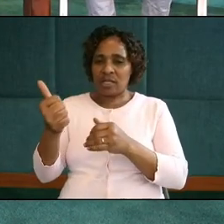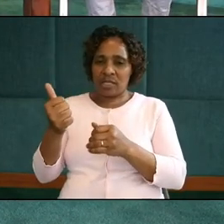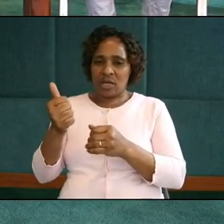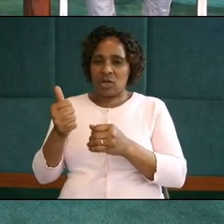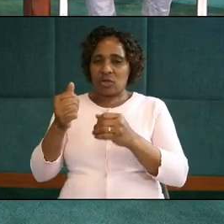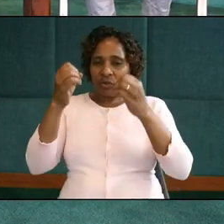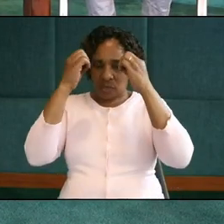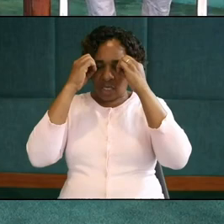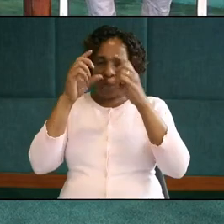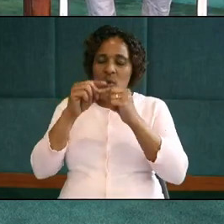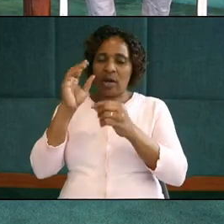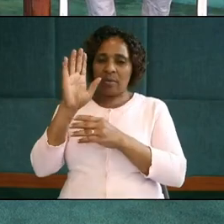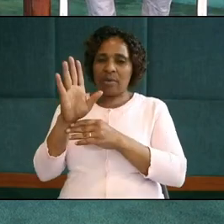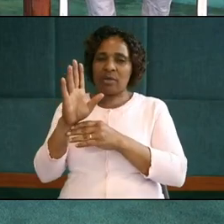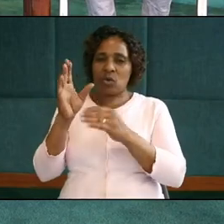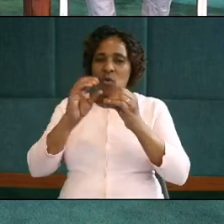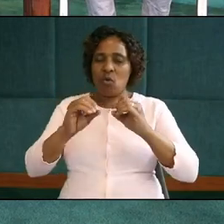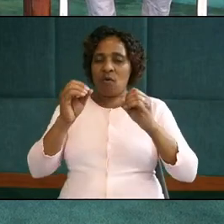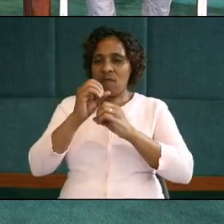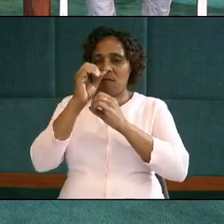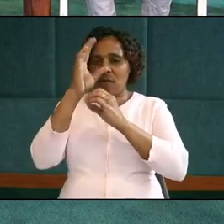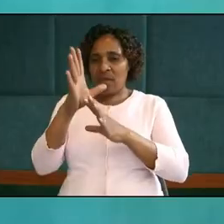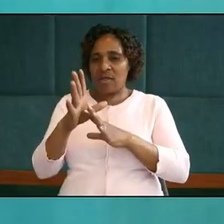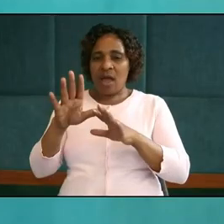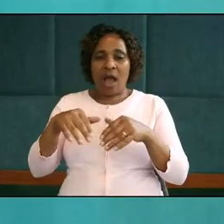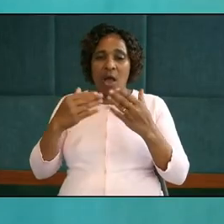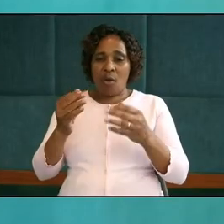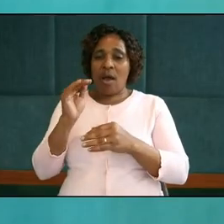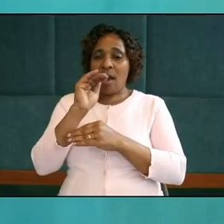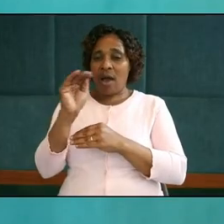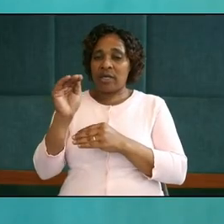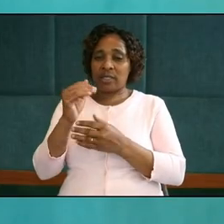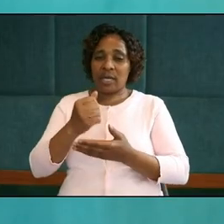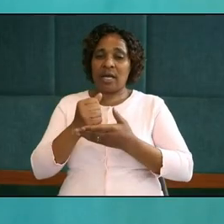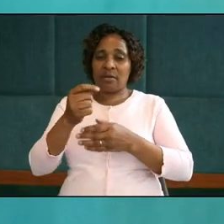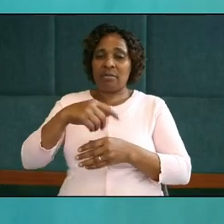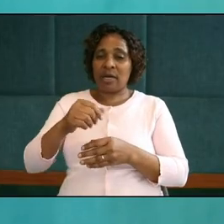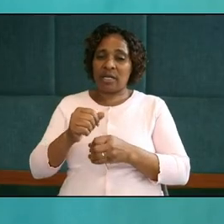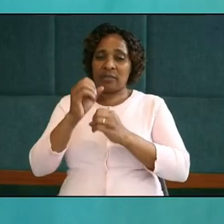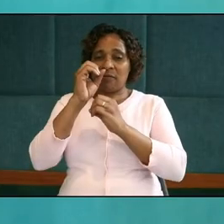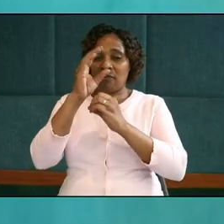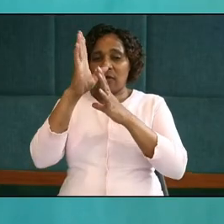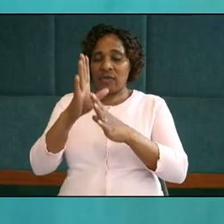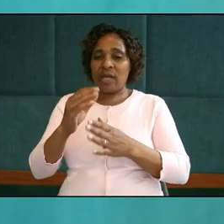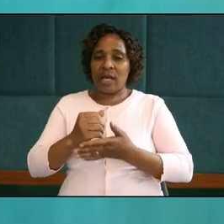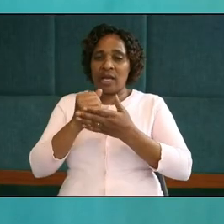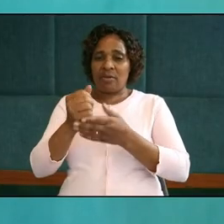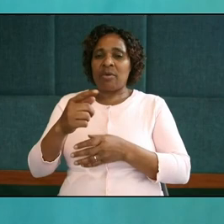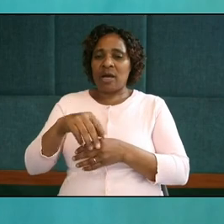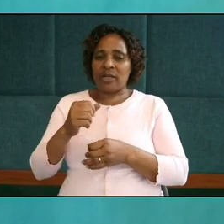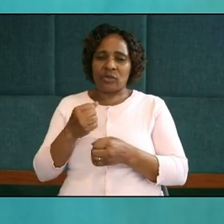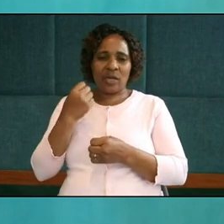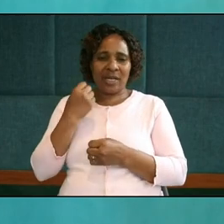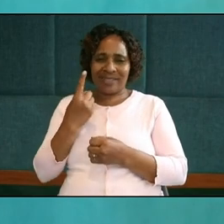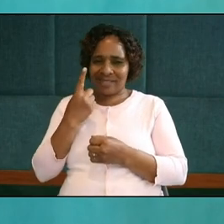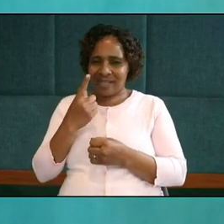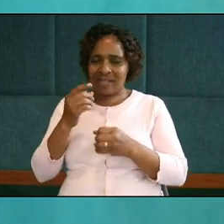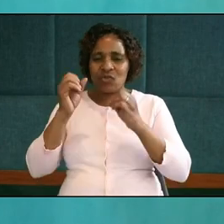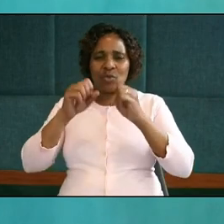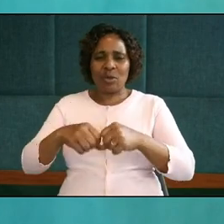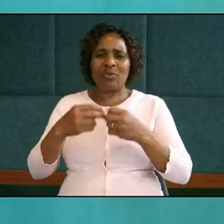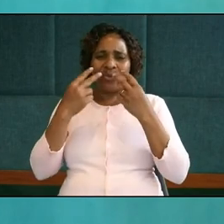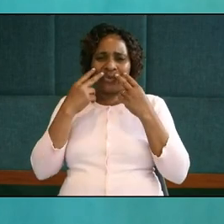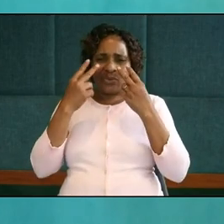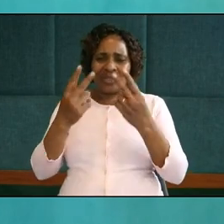to study your word. O Father, please, how I ask that you may help us, O Father. Help us to understand, help us to be able to